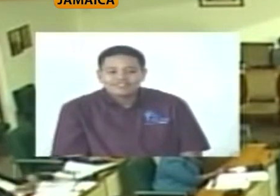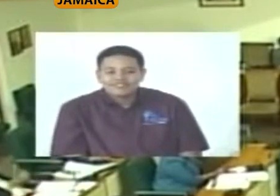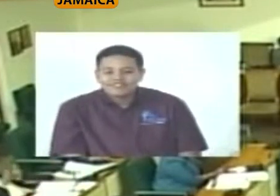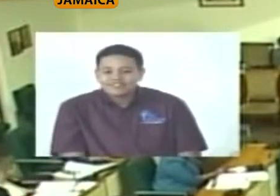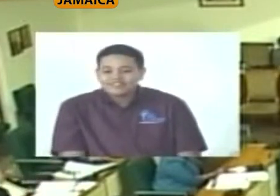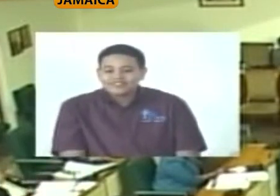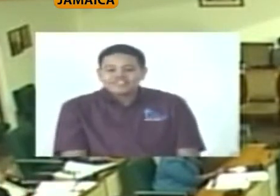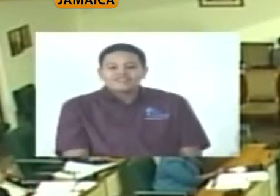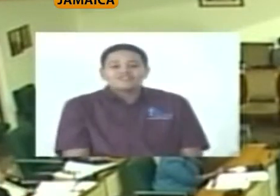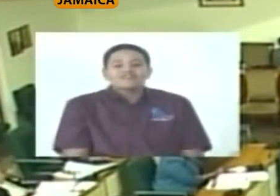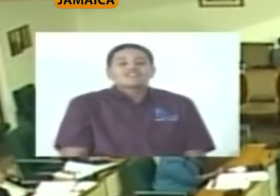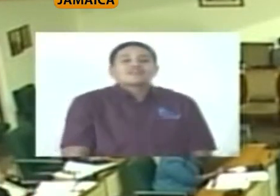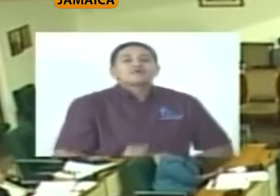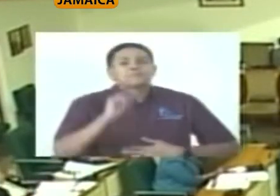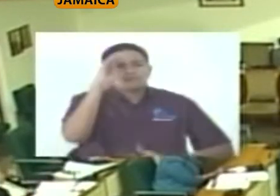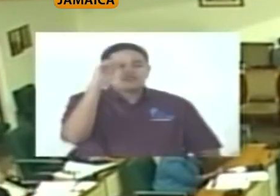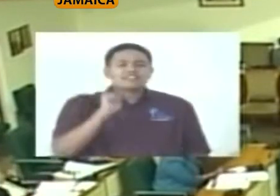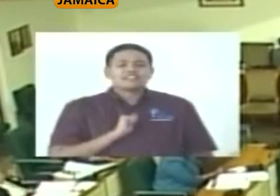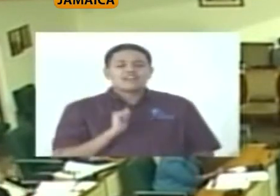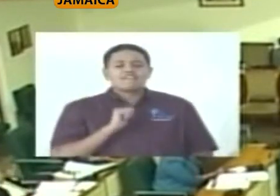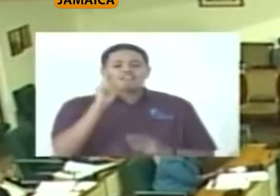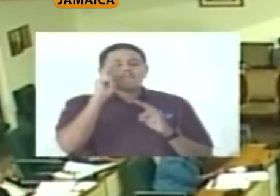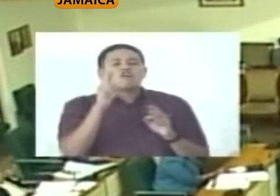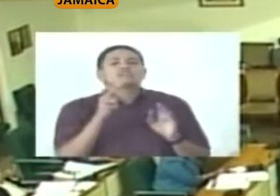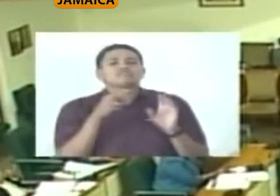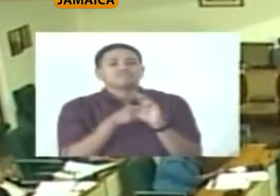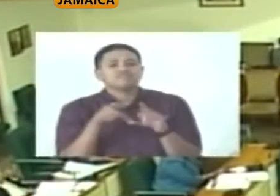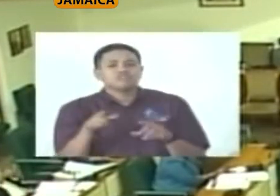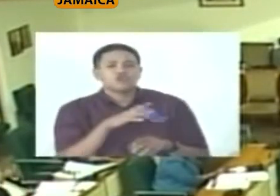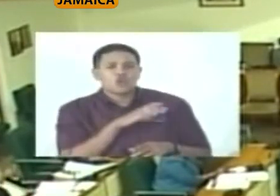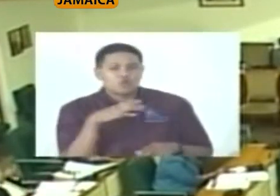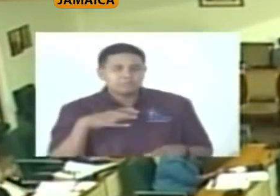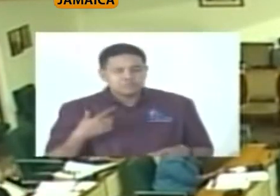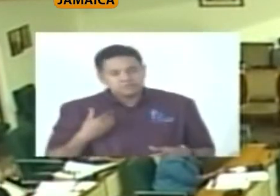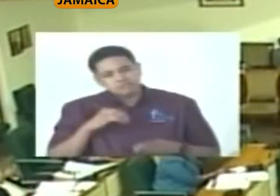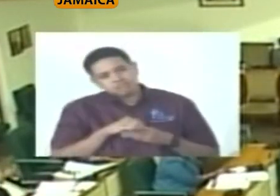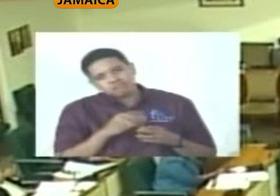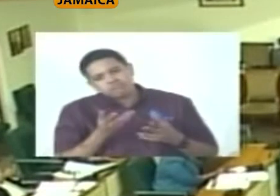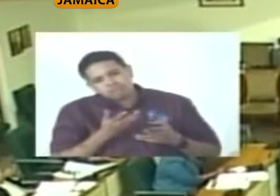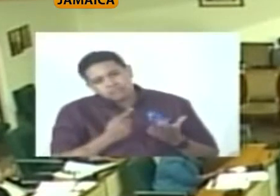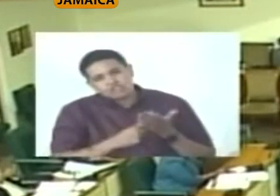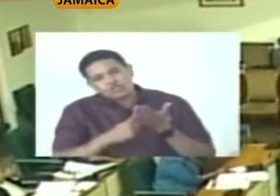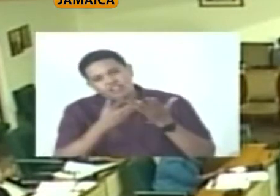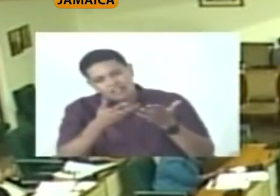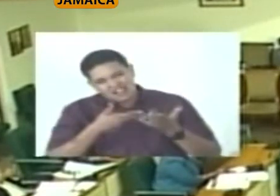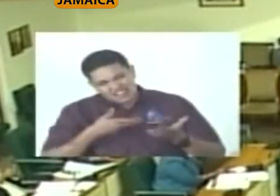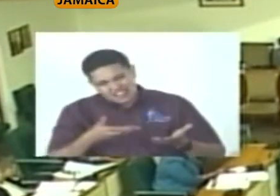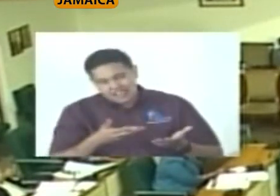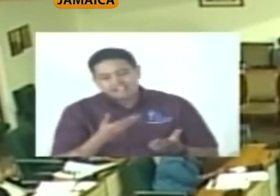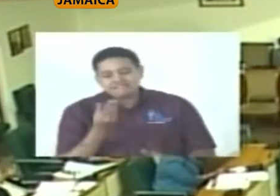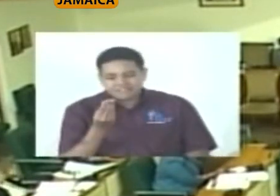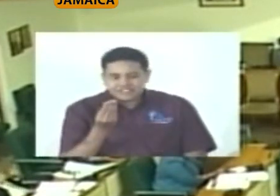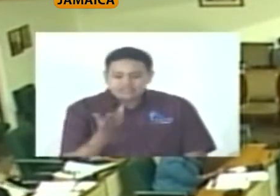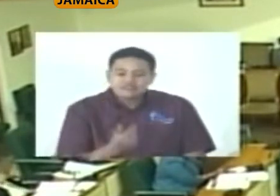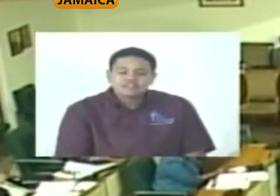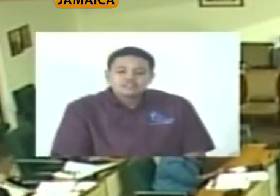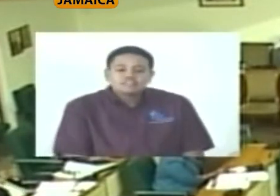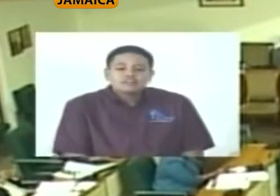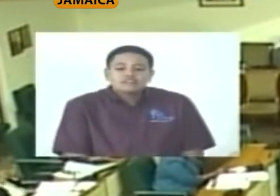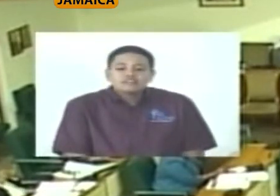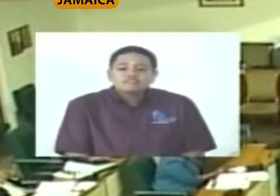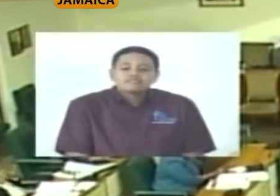Mr. President, I had the honor to sit on this Joint Select Committee, and it was a